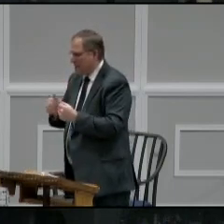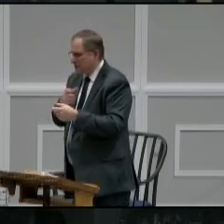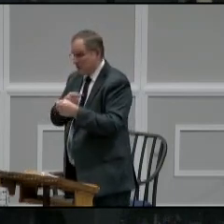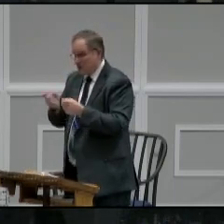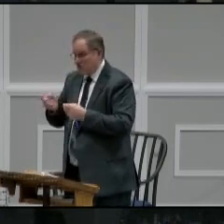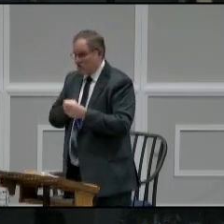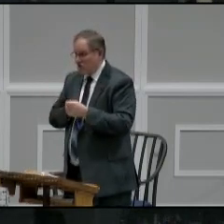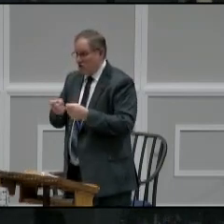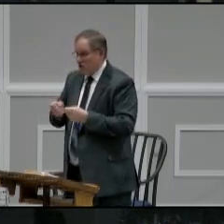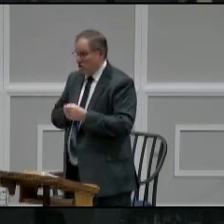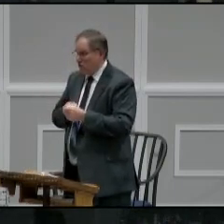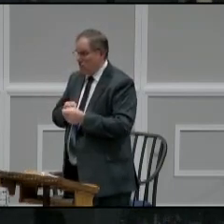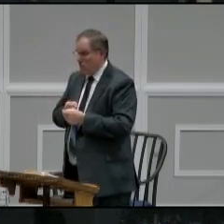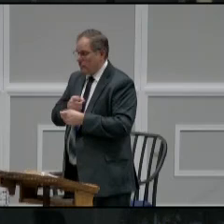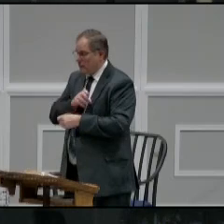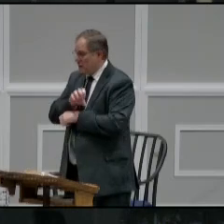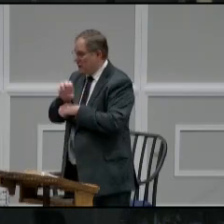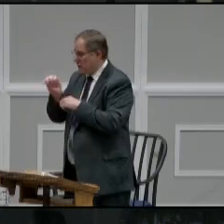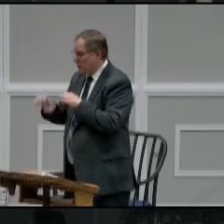And we cannot afford